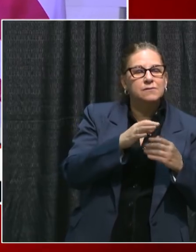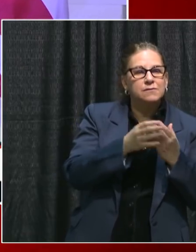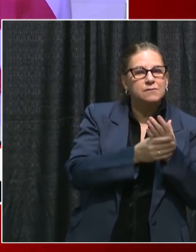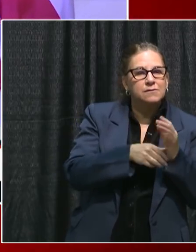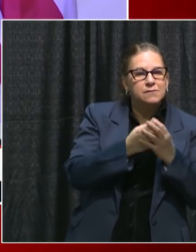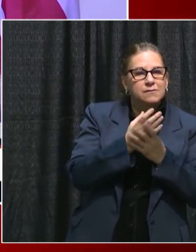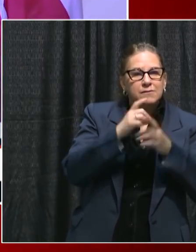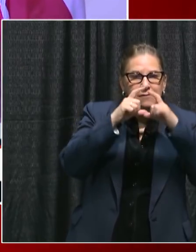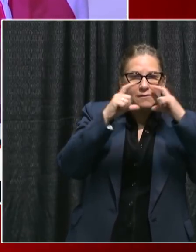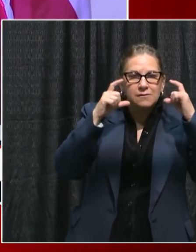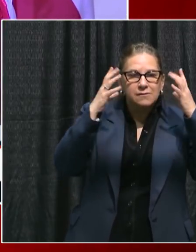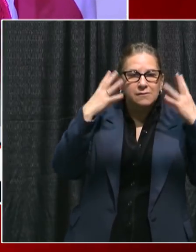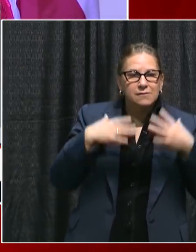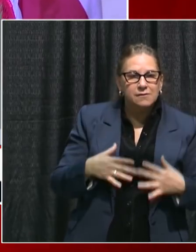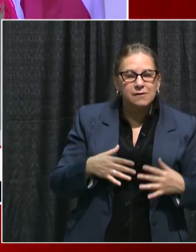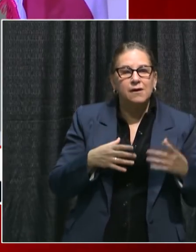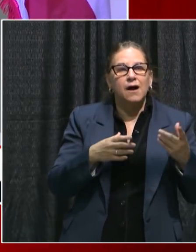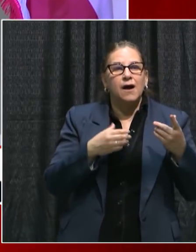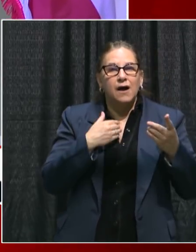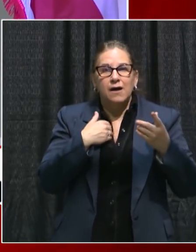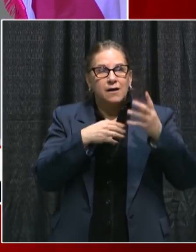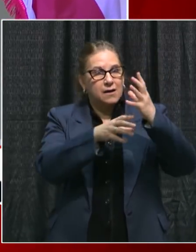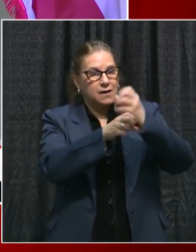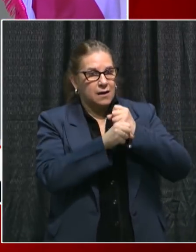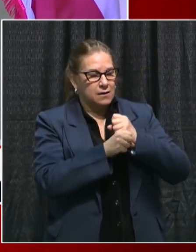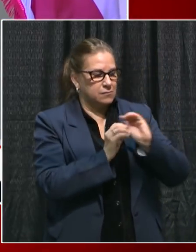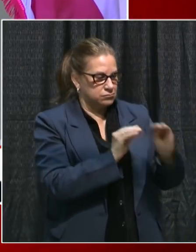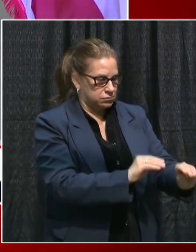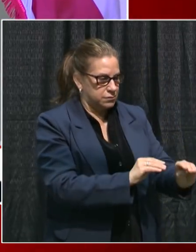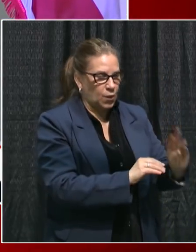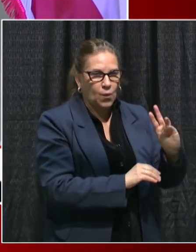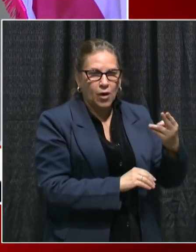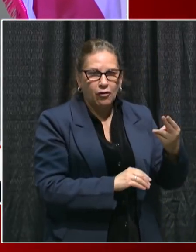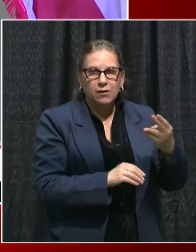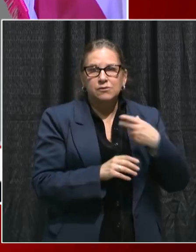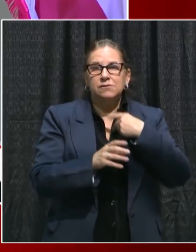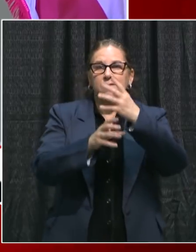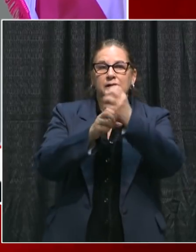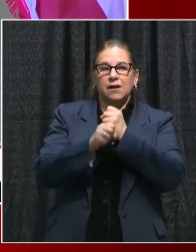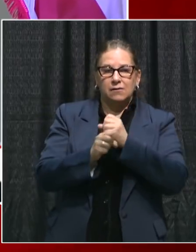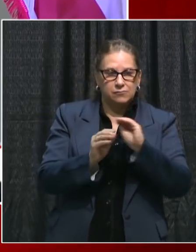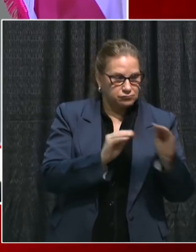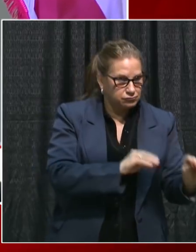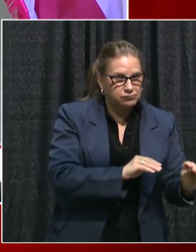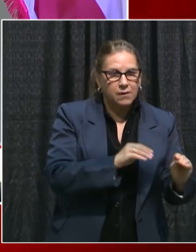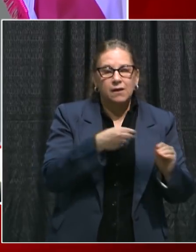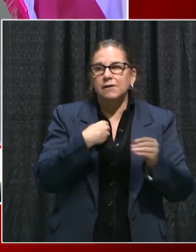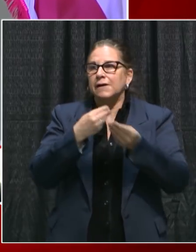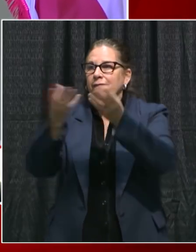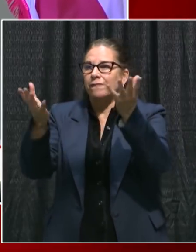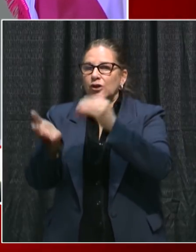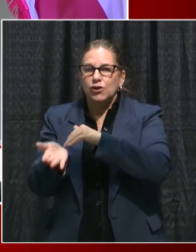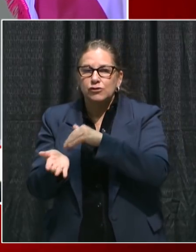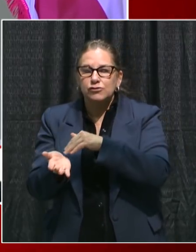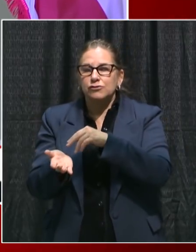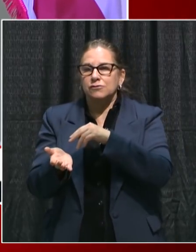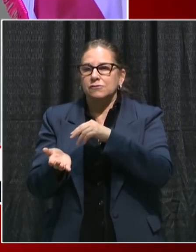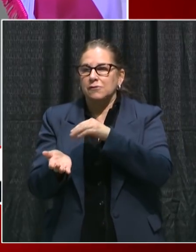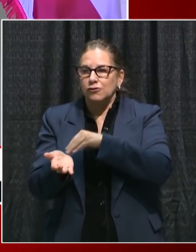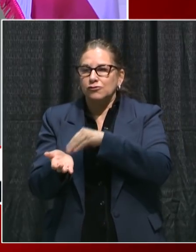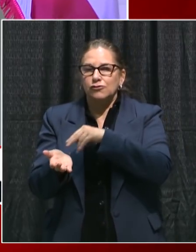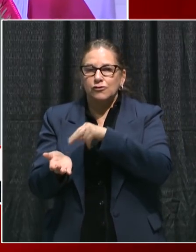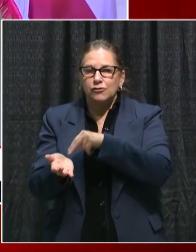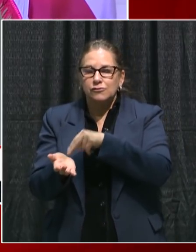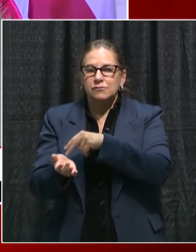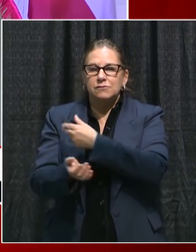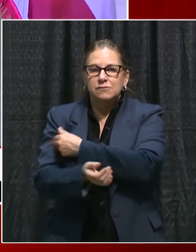source we get it from, and then source to those hospitals, nursing care facilities, and others as needed for testing and things like